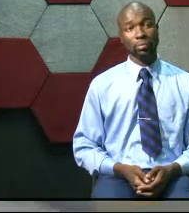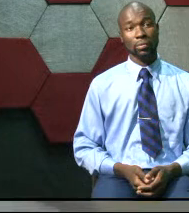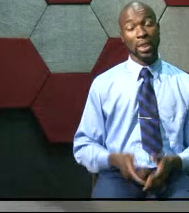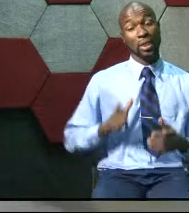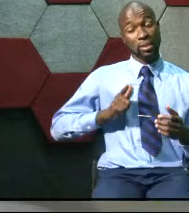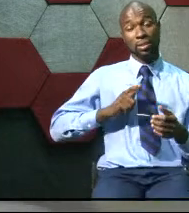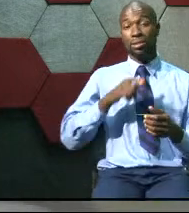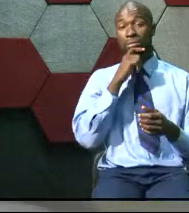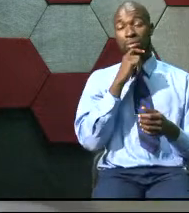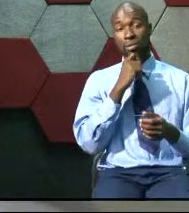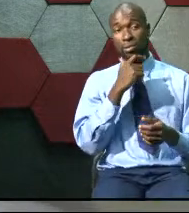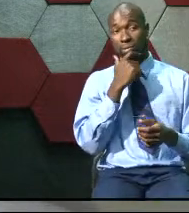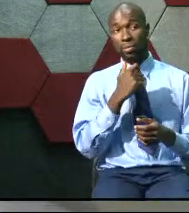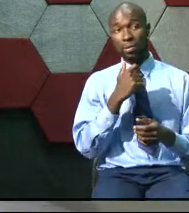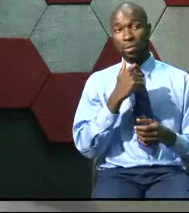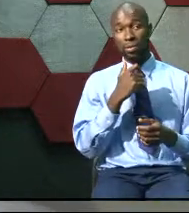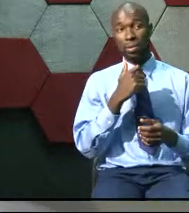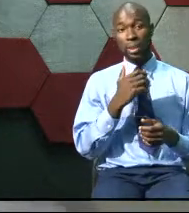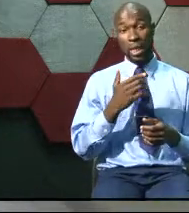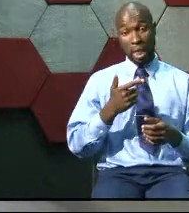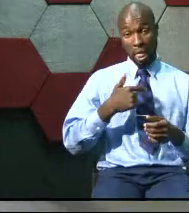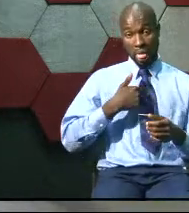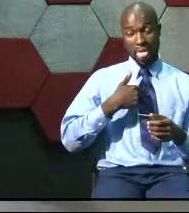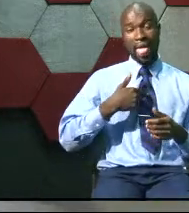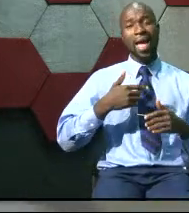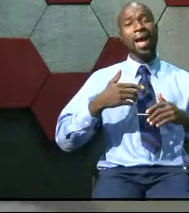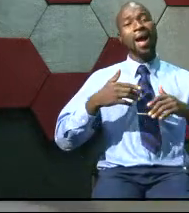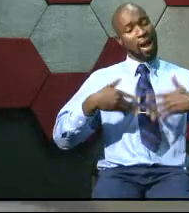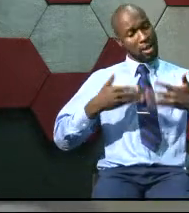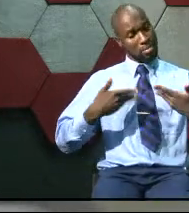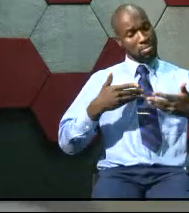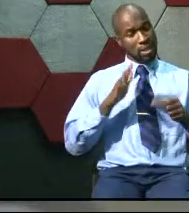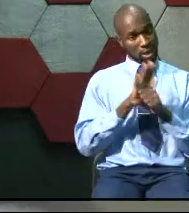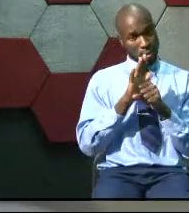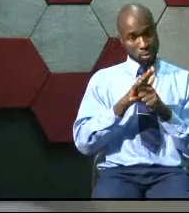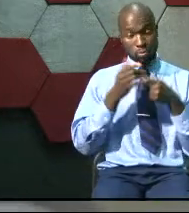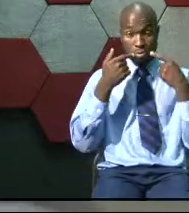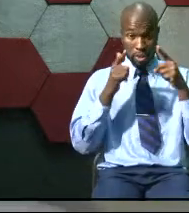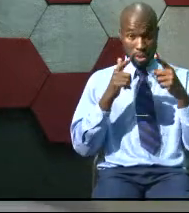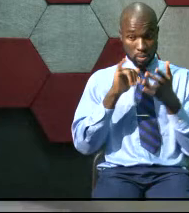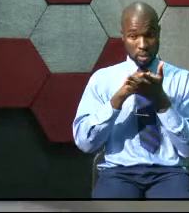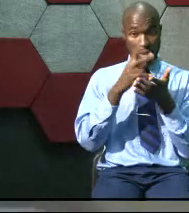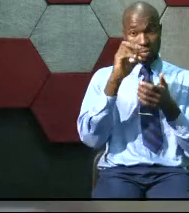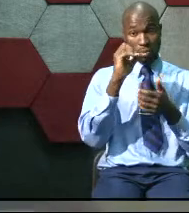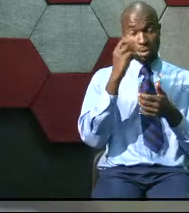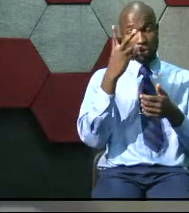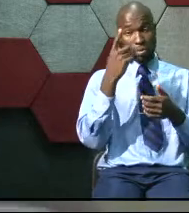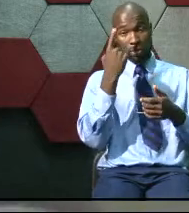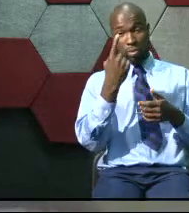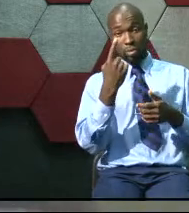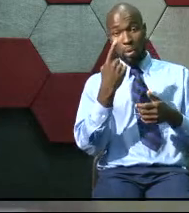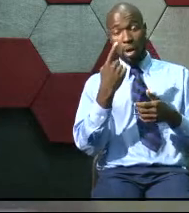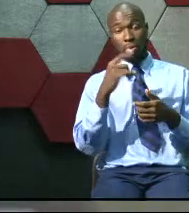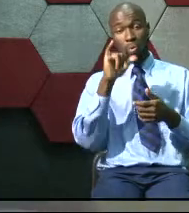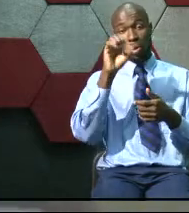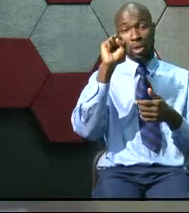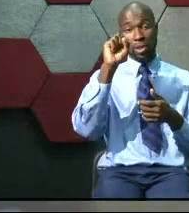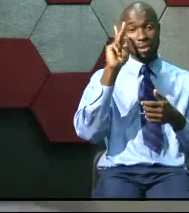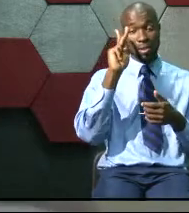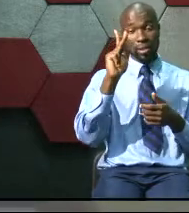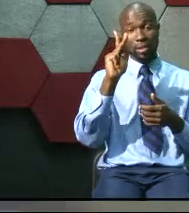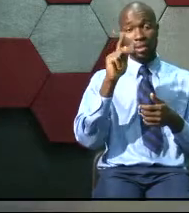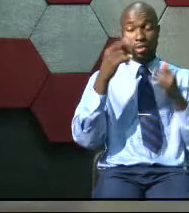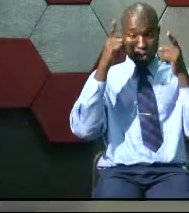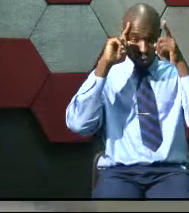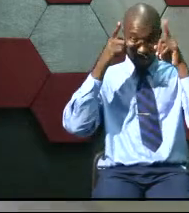Ladies and gentlemen, I am delighted to announce that the 2021 YSK Innovative Project on